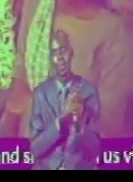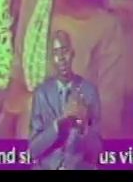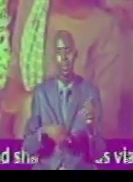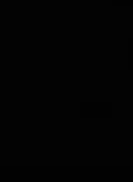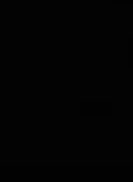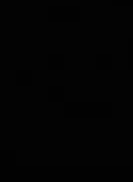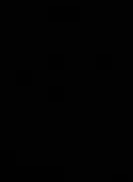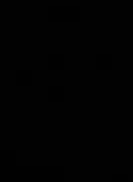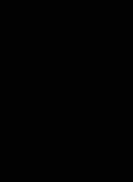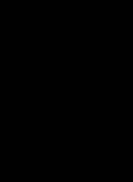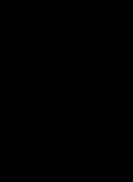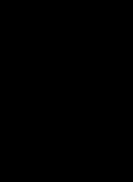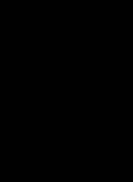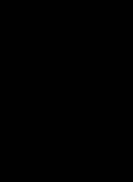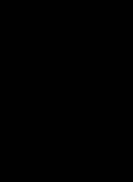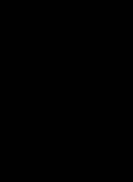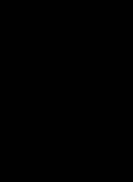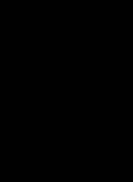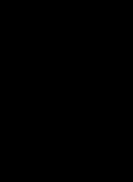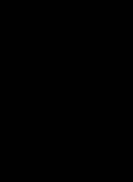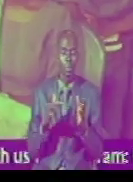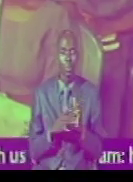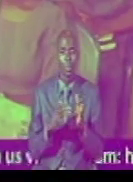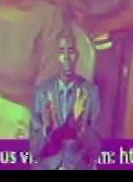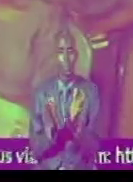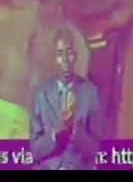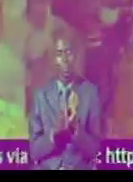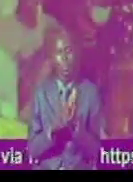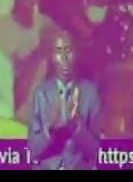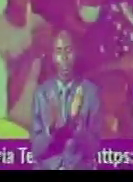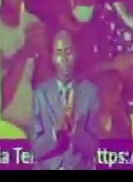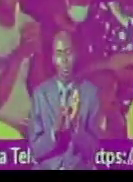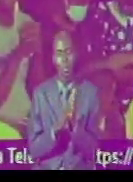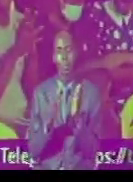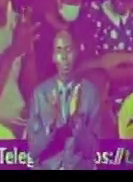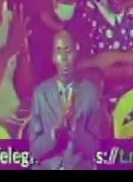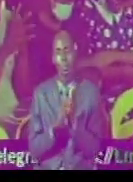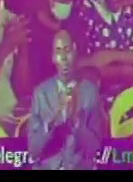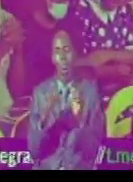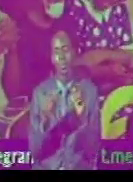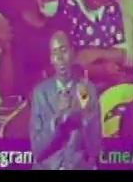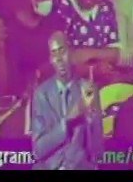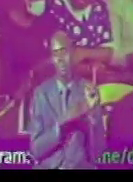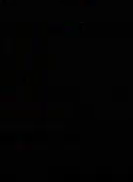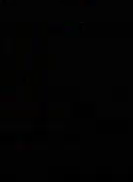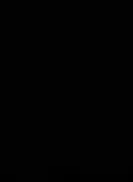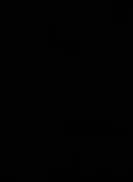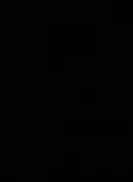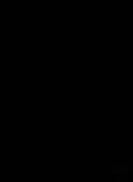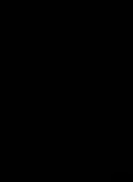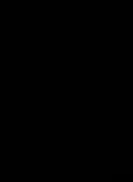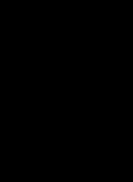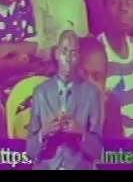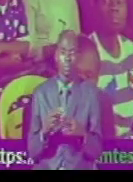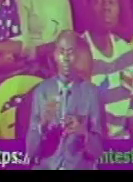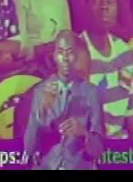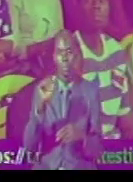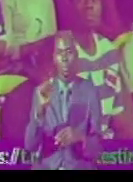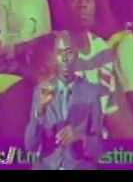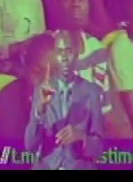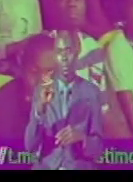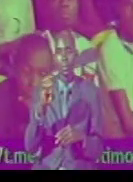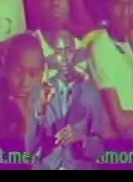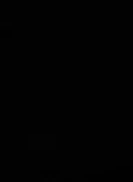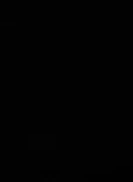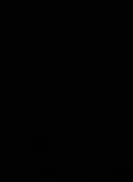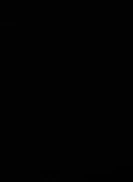exalt the name of Jesus. Please praise the Lord. Her name, Adedoyin, and she